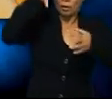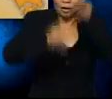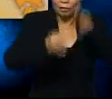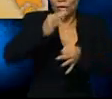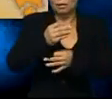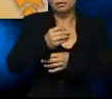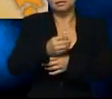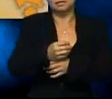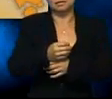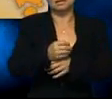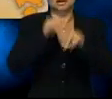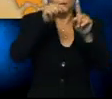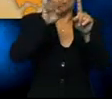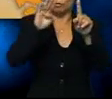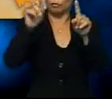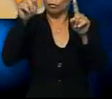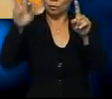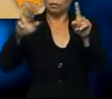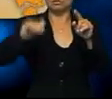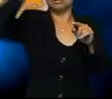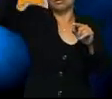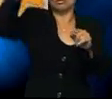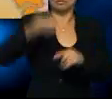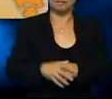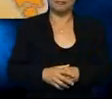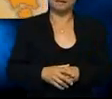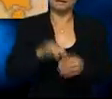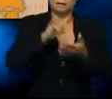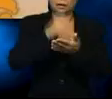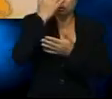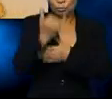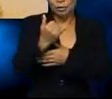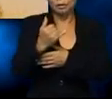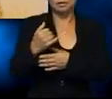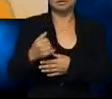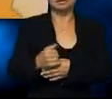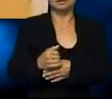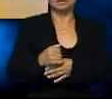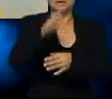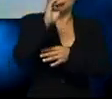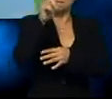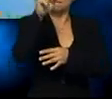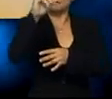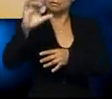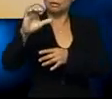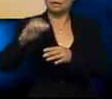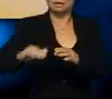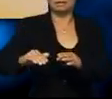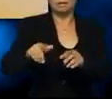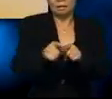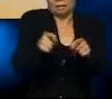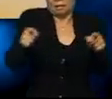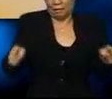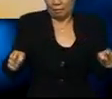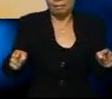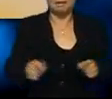tall I am if I tell him I'm 1.4 meters tall. That's right. Meter is a metric length.